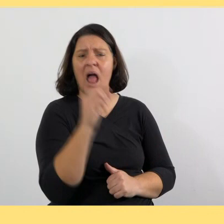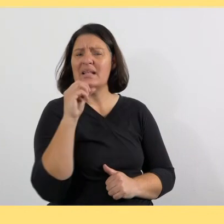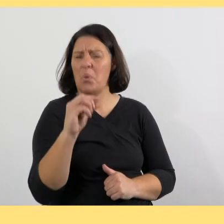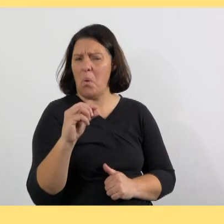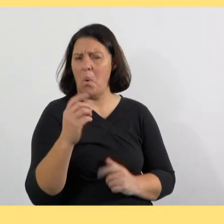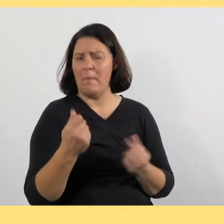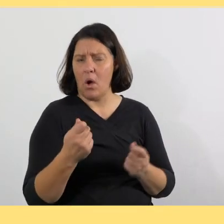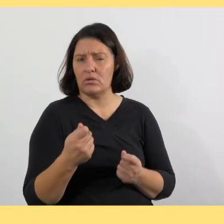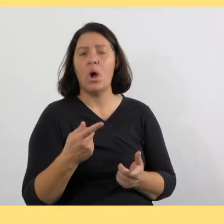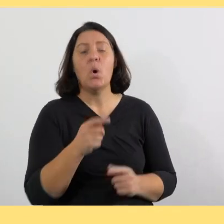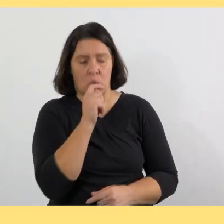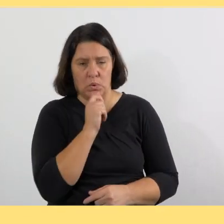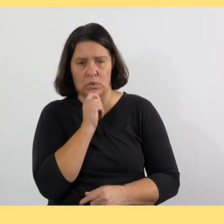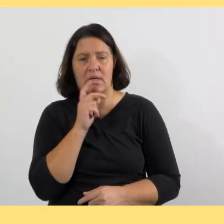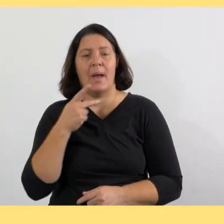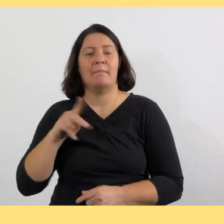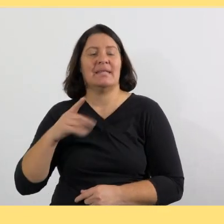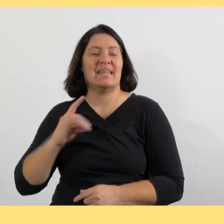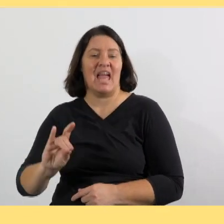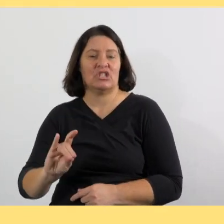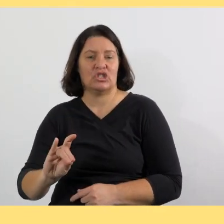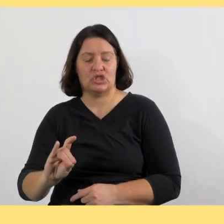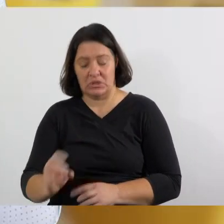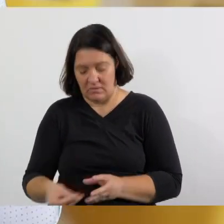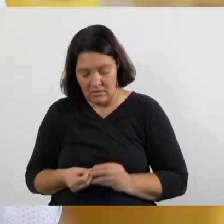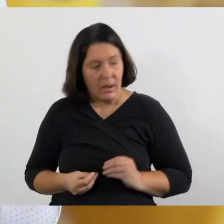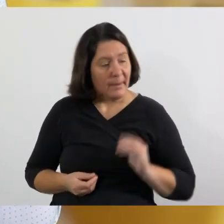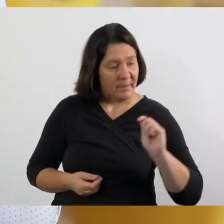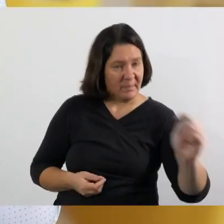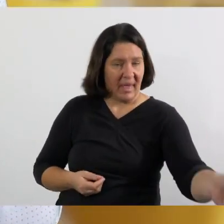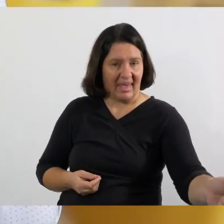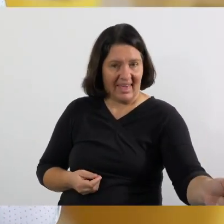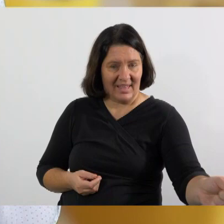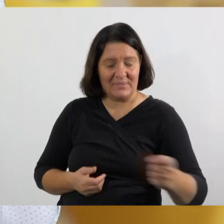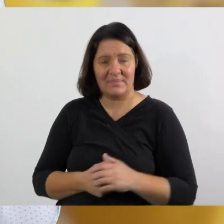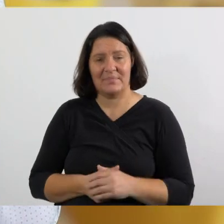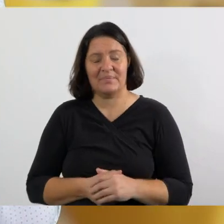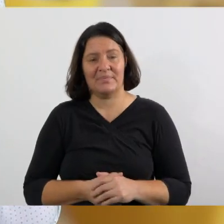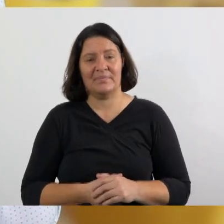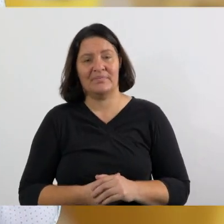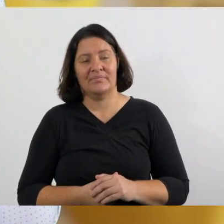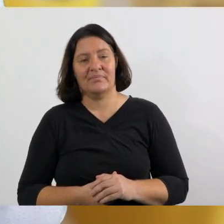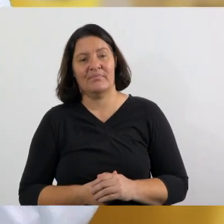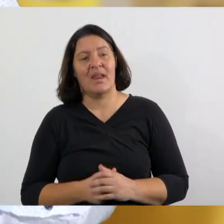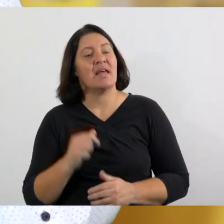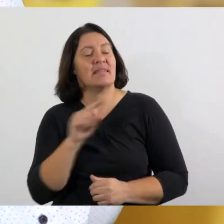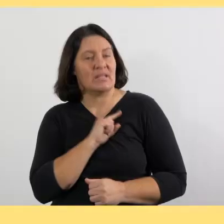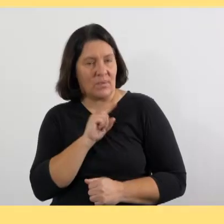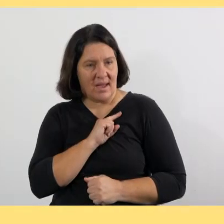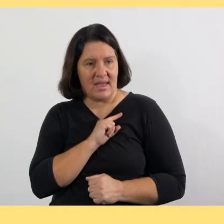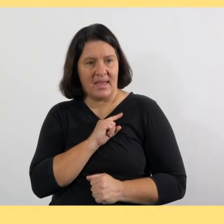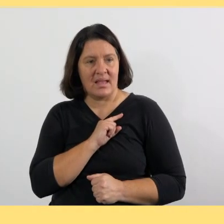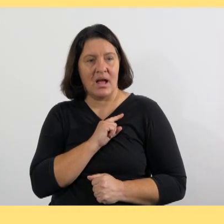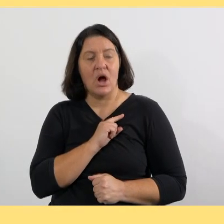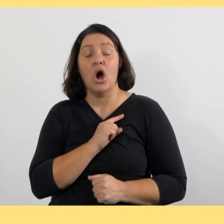it's a small amount, then we can refund it from the petty cash journal. So that is why